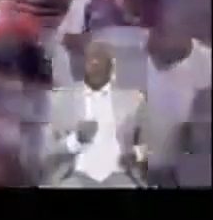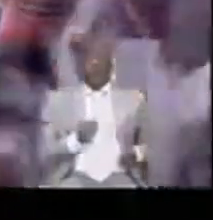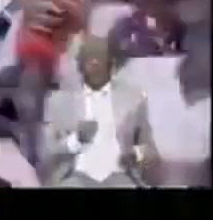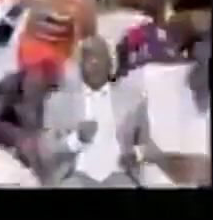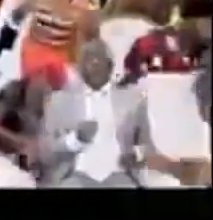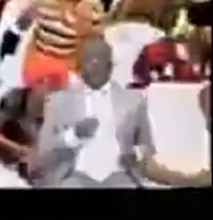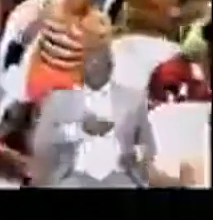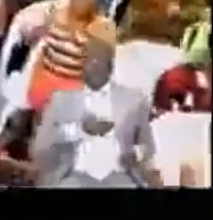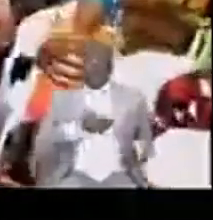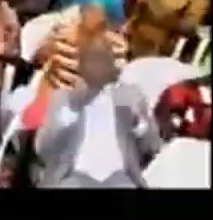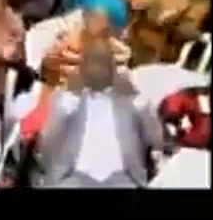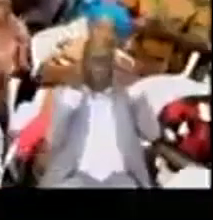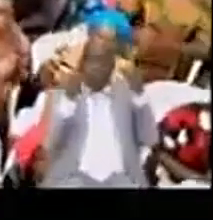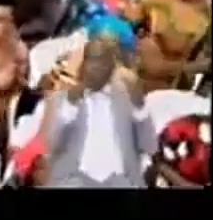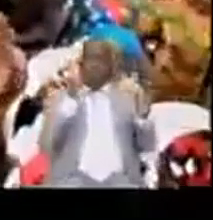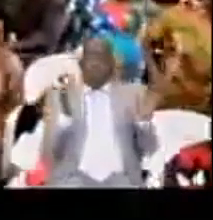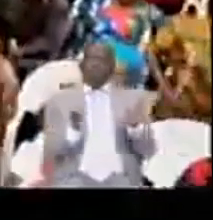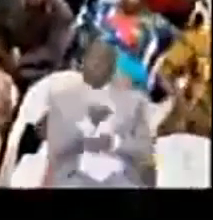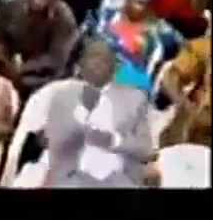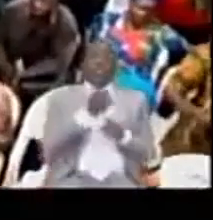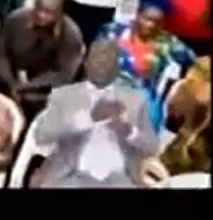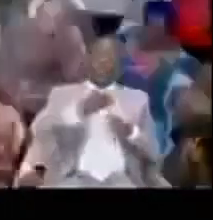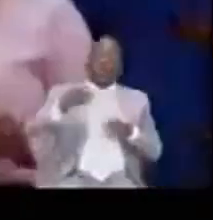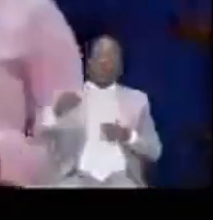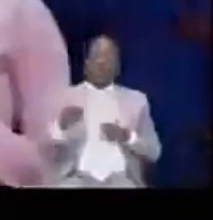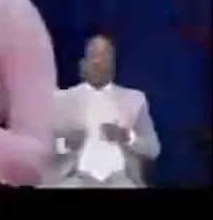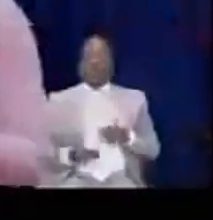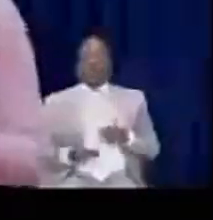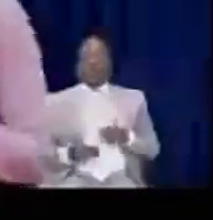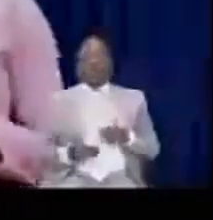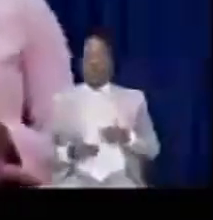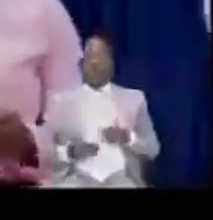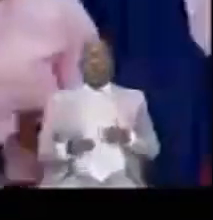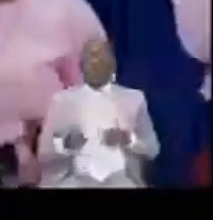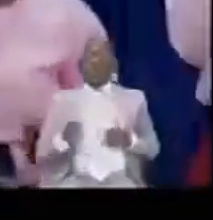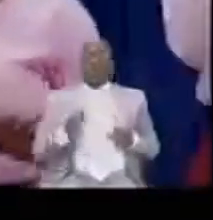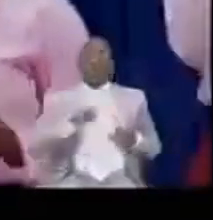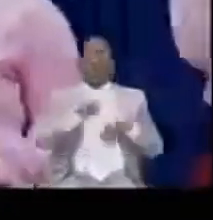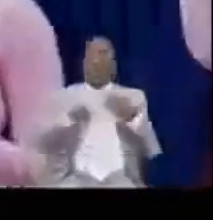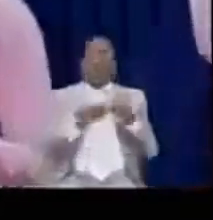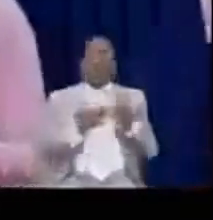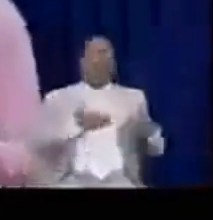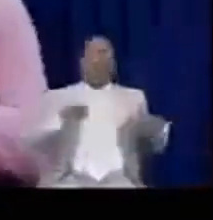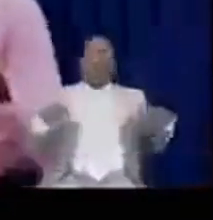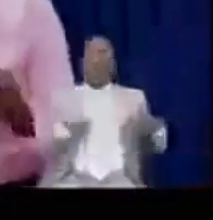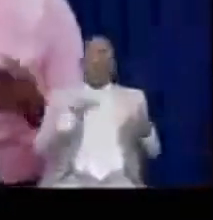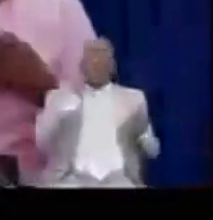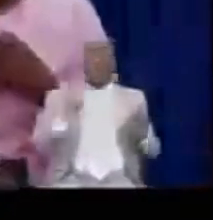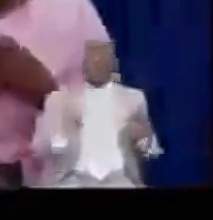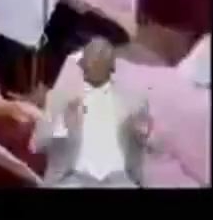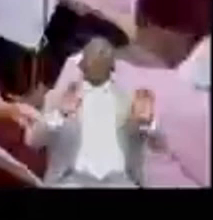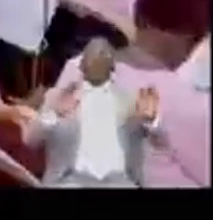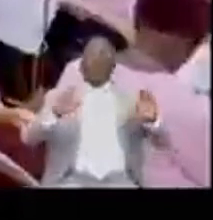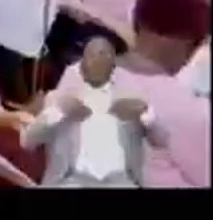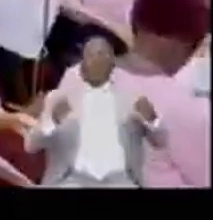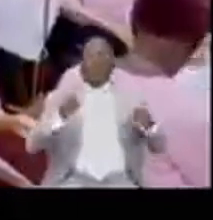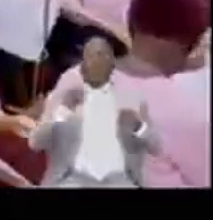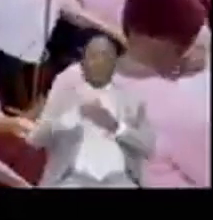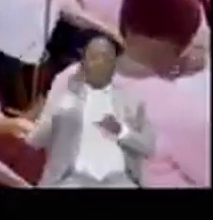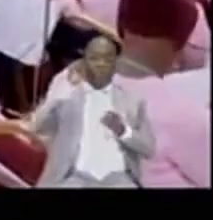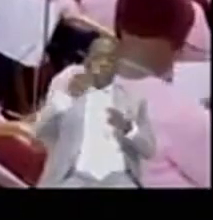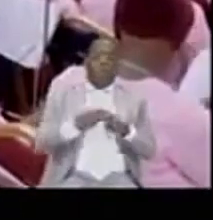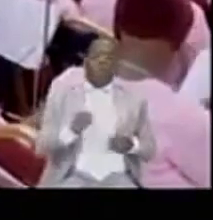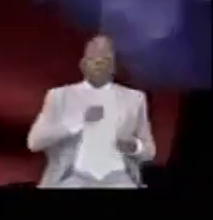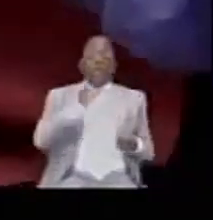My shame is taken away. All my pain is healed in His name. I believe. Oh,